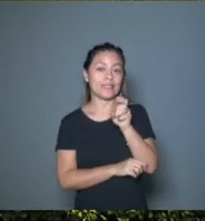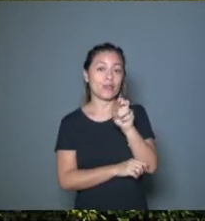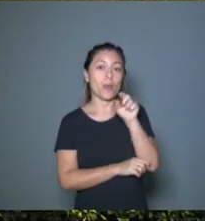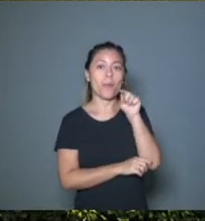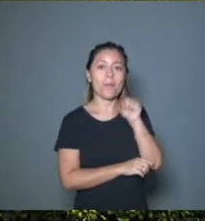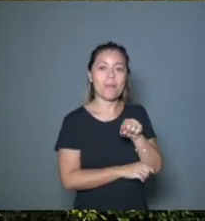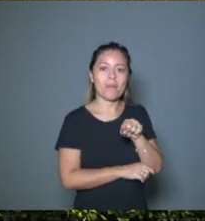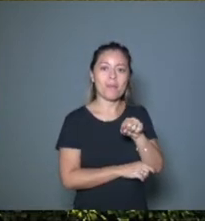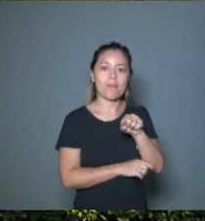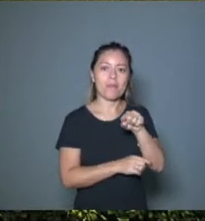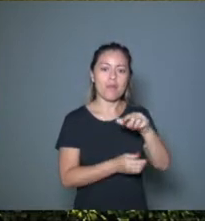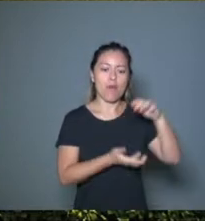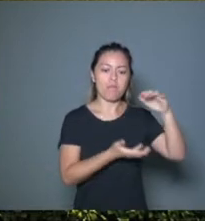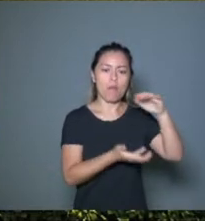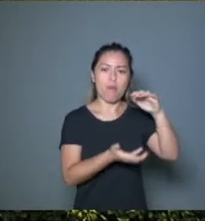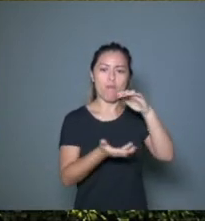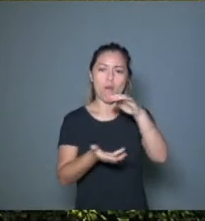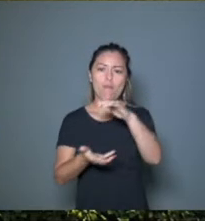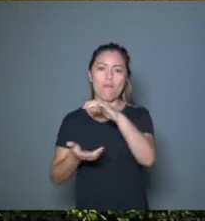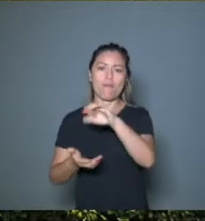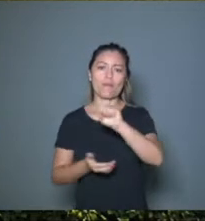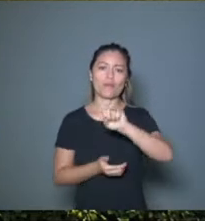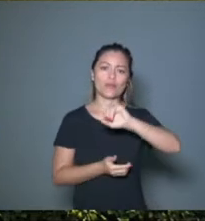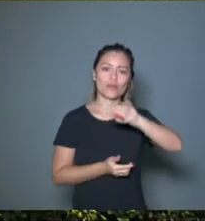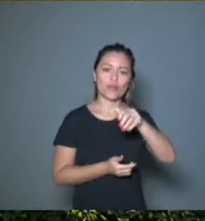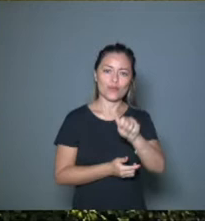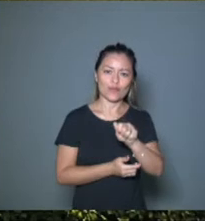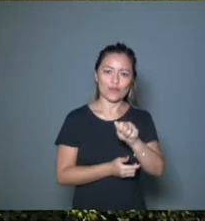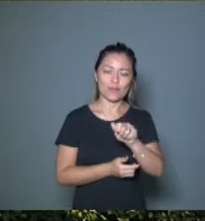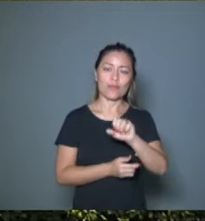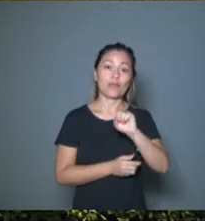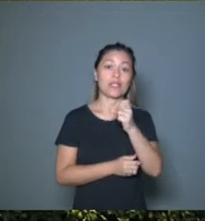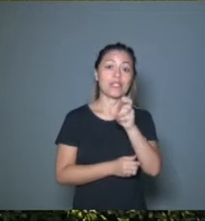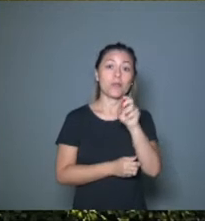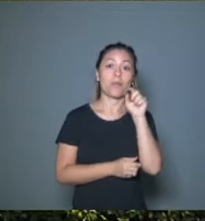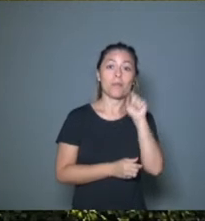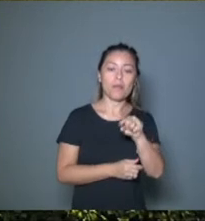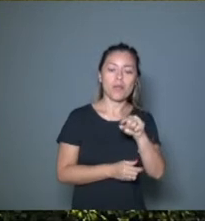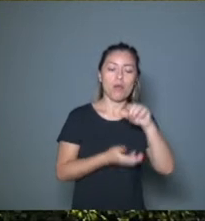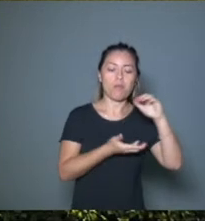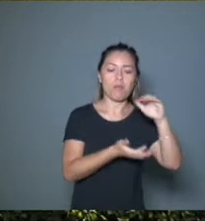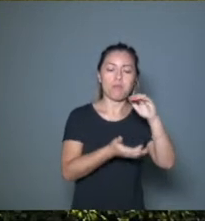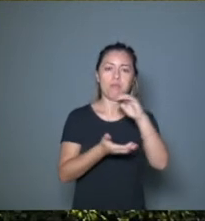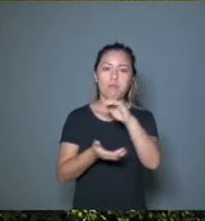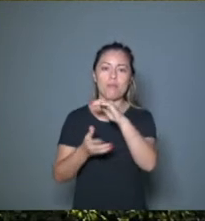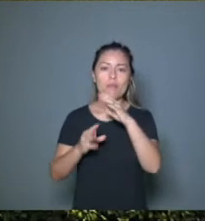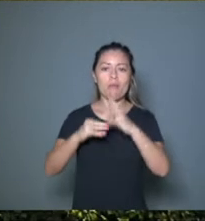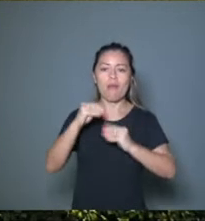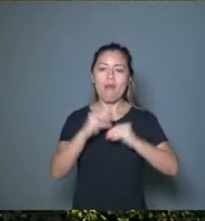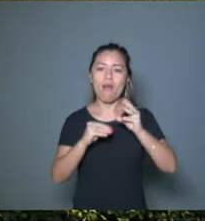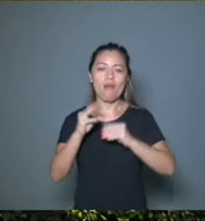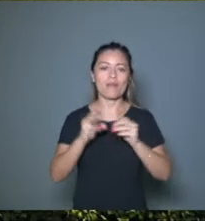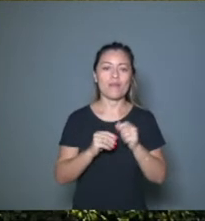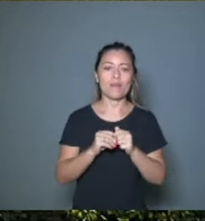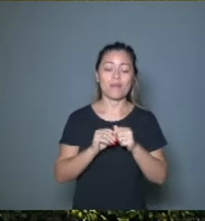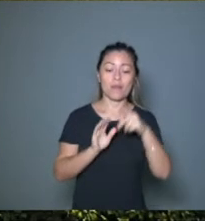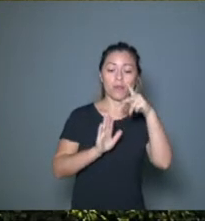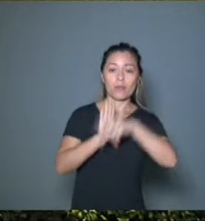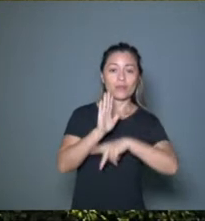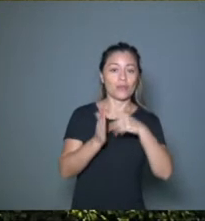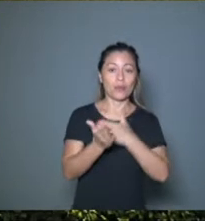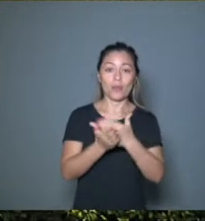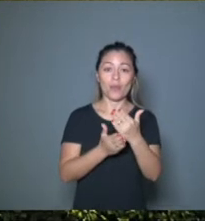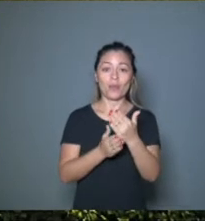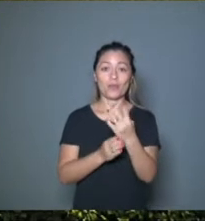or bags, not hectares, of soybean seeds, 85,000 bags of cotton seeds. This is a project